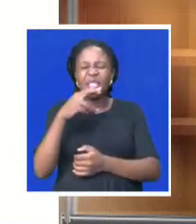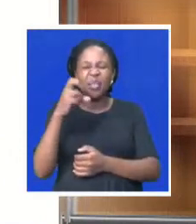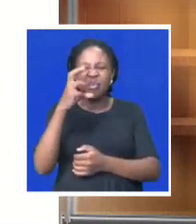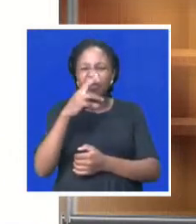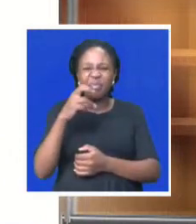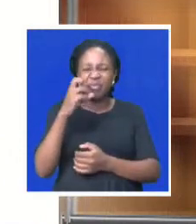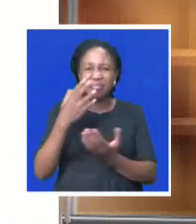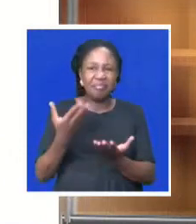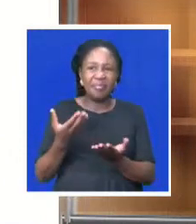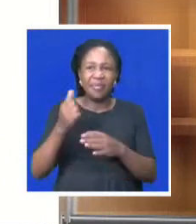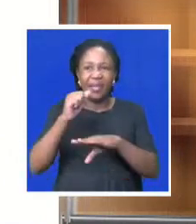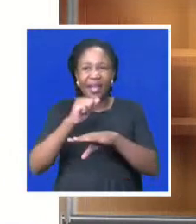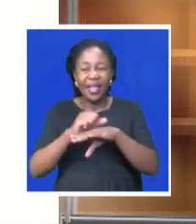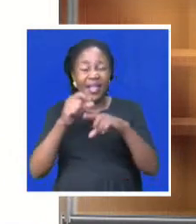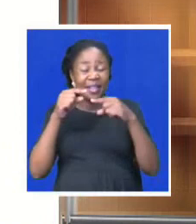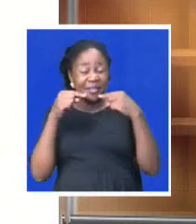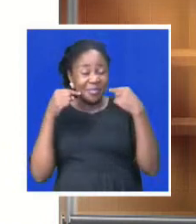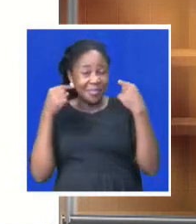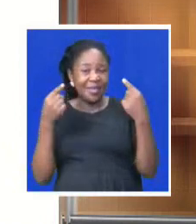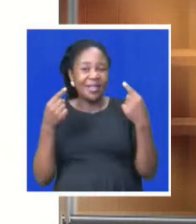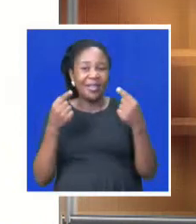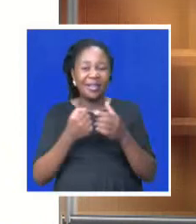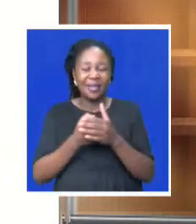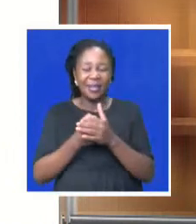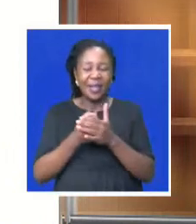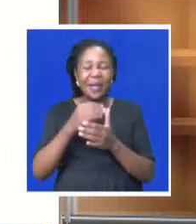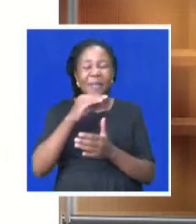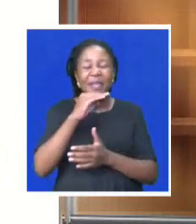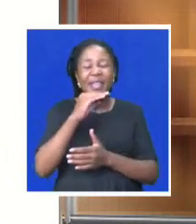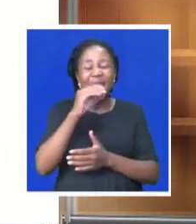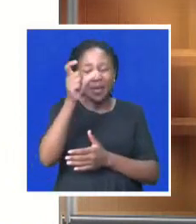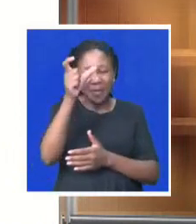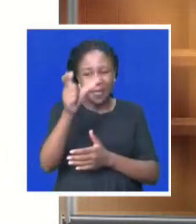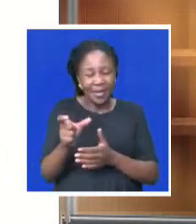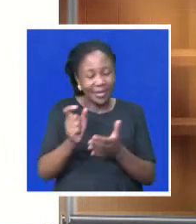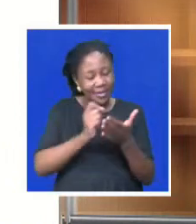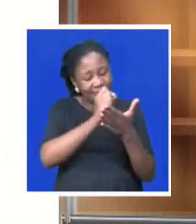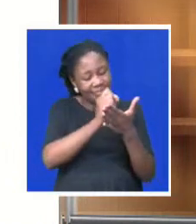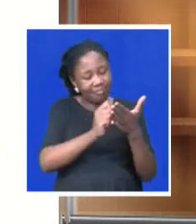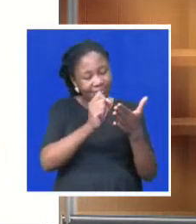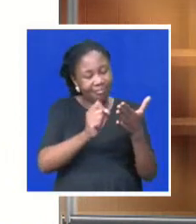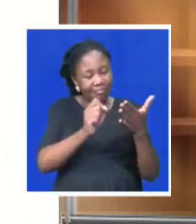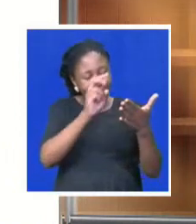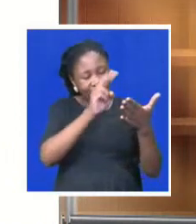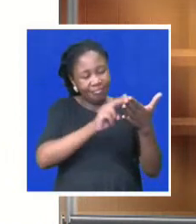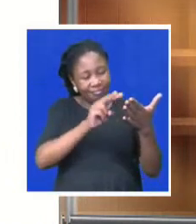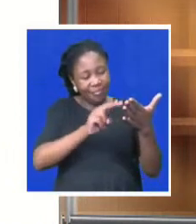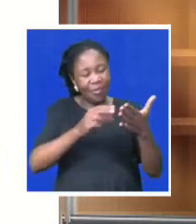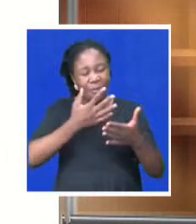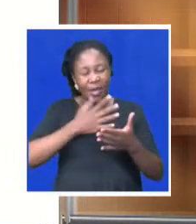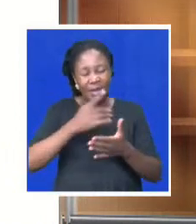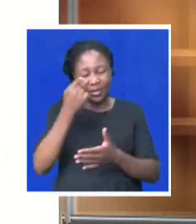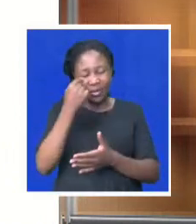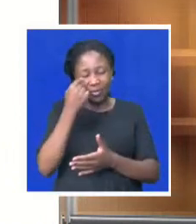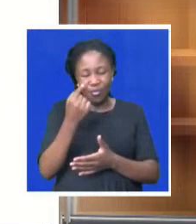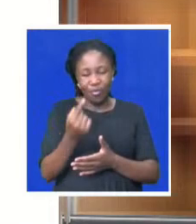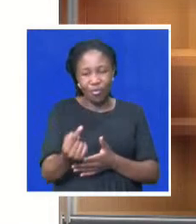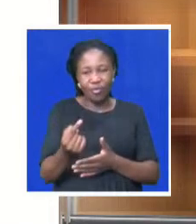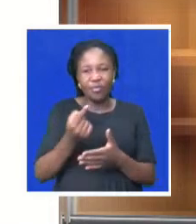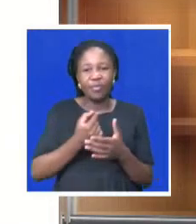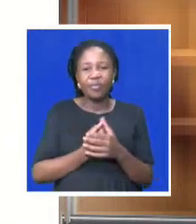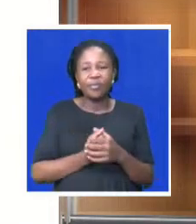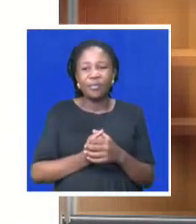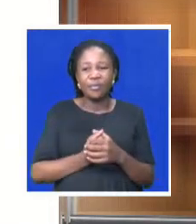grin. That is what the reader or the writer, dear Lena at home, wanted you to notice. She